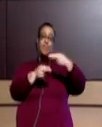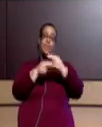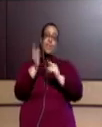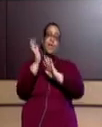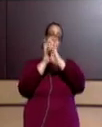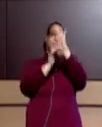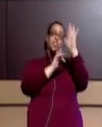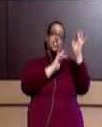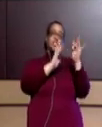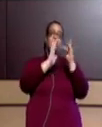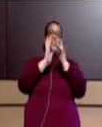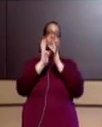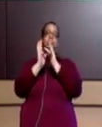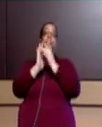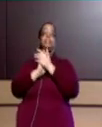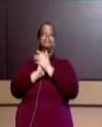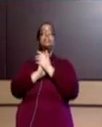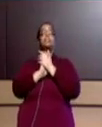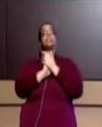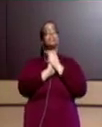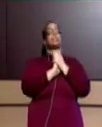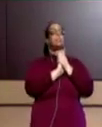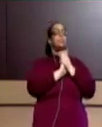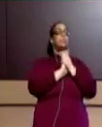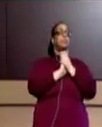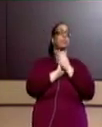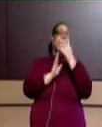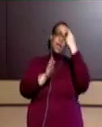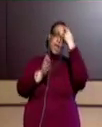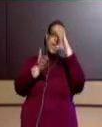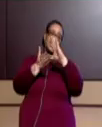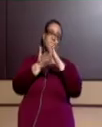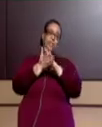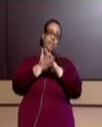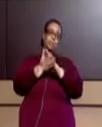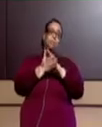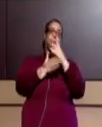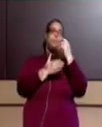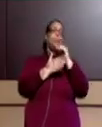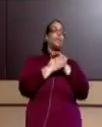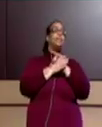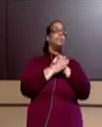Jesus. Jesus. Yeah.